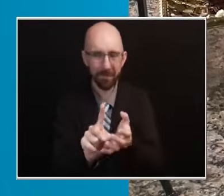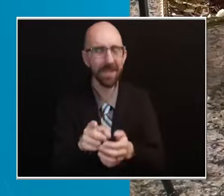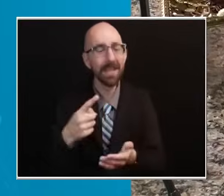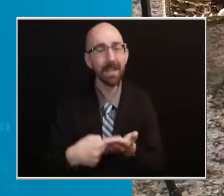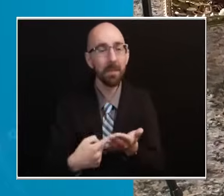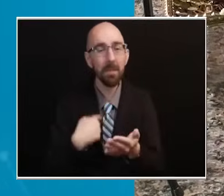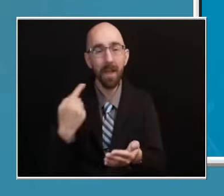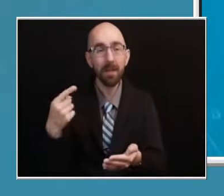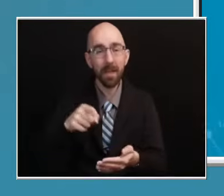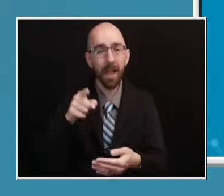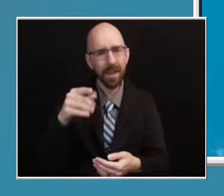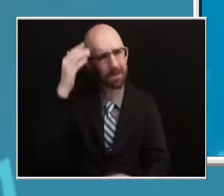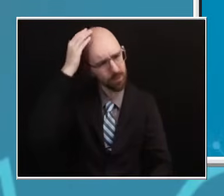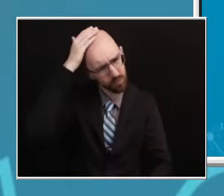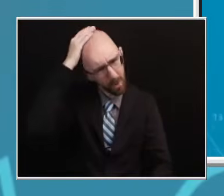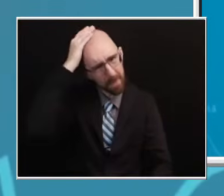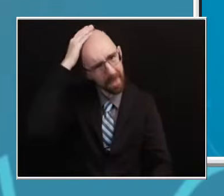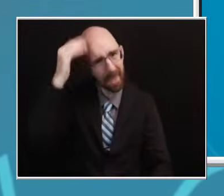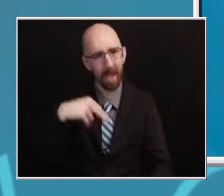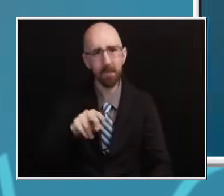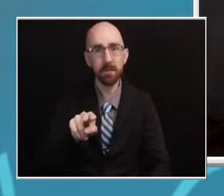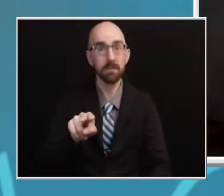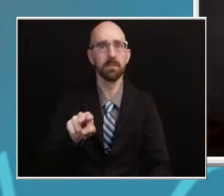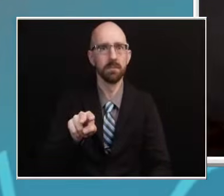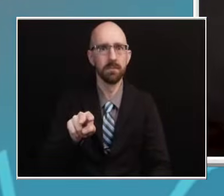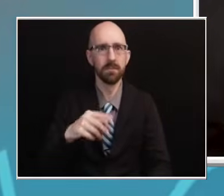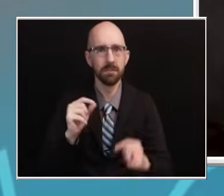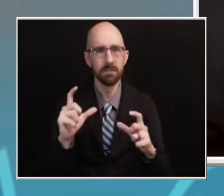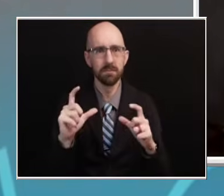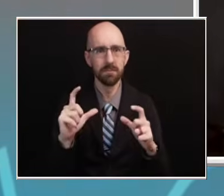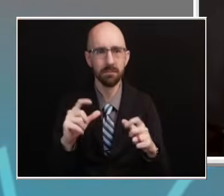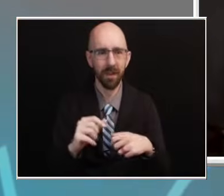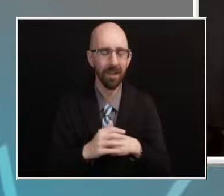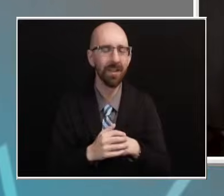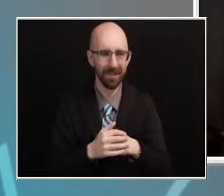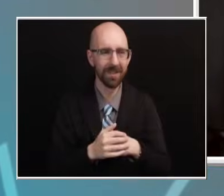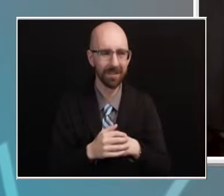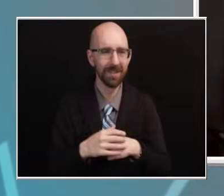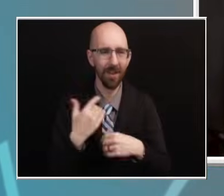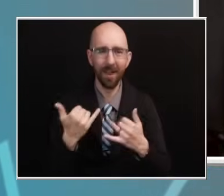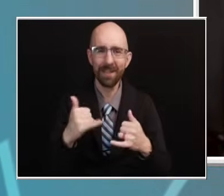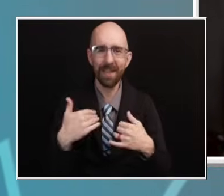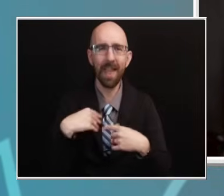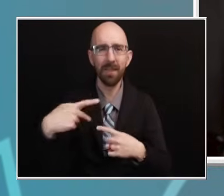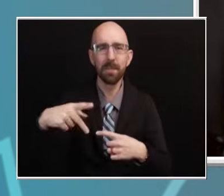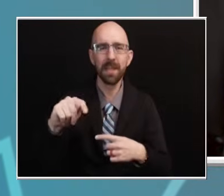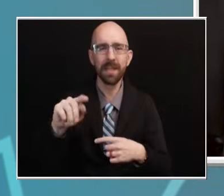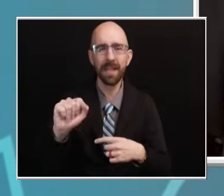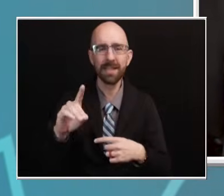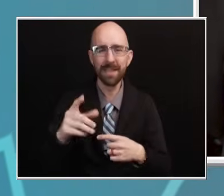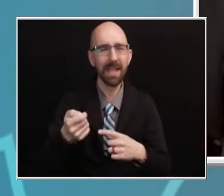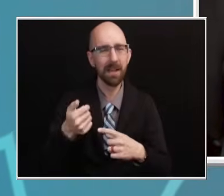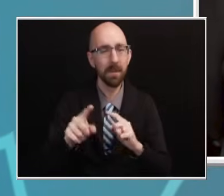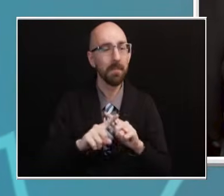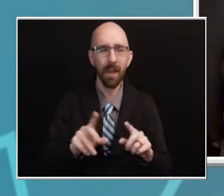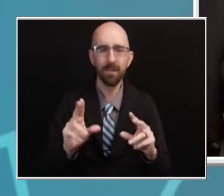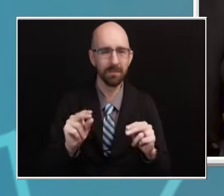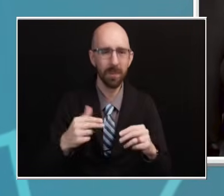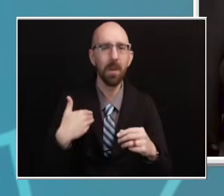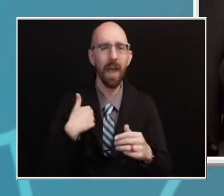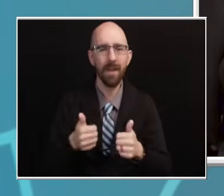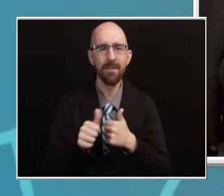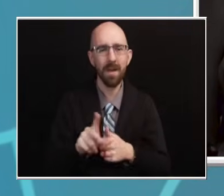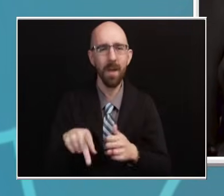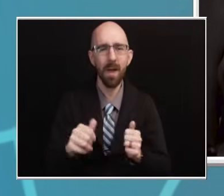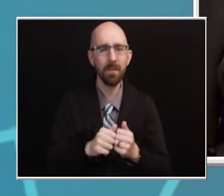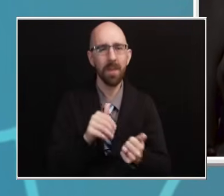his head, I'm like, That's what I'm saying. I still have PTSD. But no, we had a follow-up with Dr. Davis,